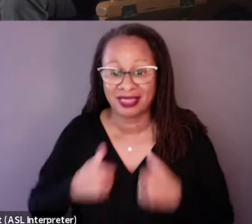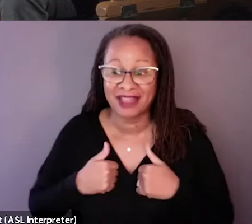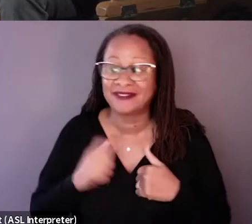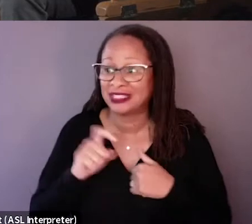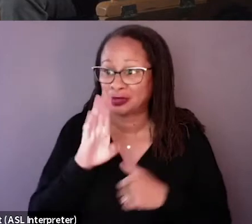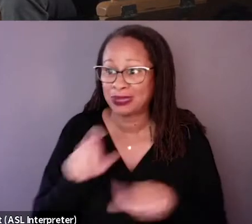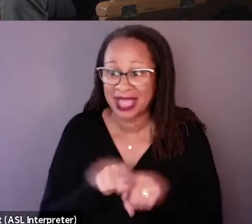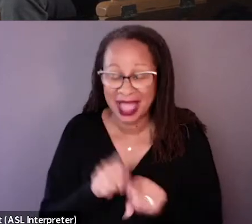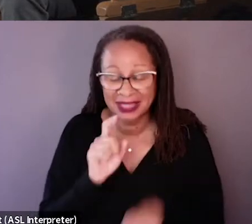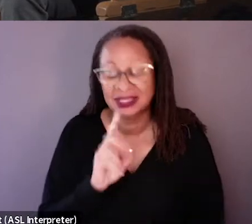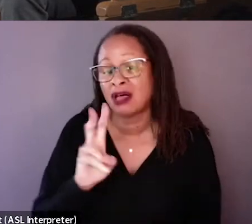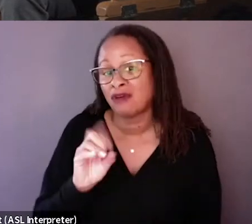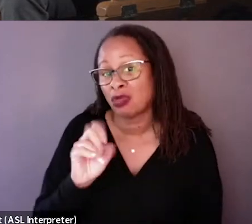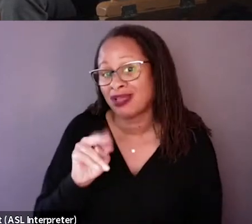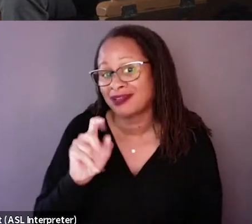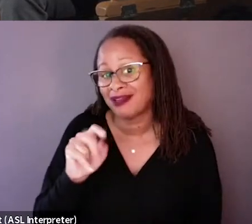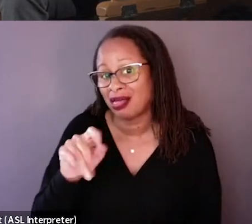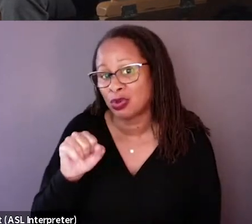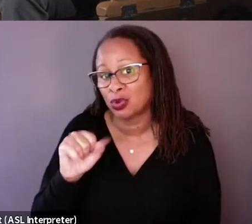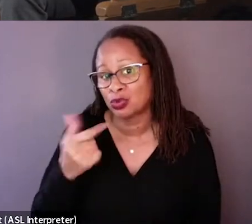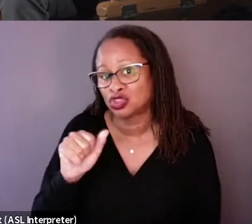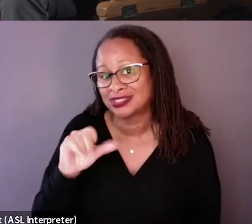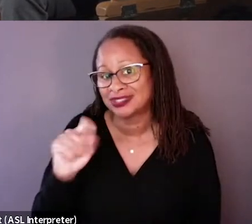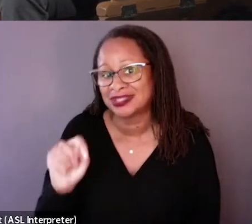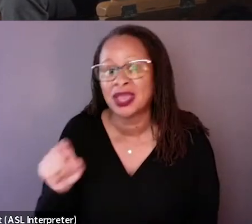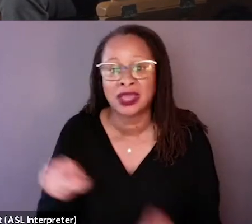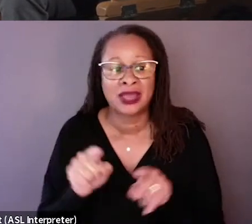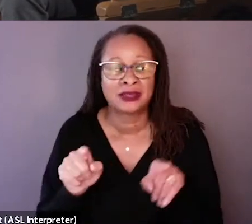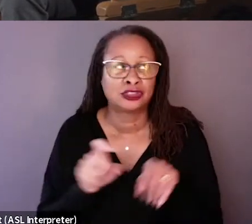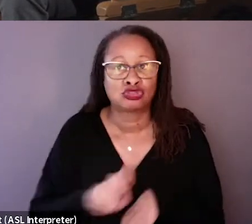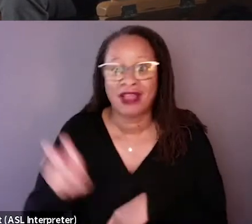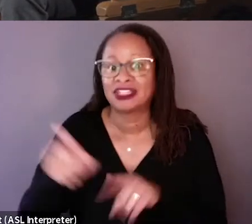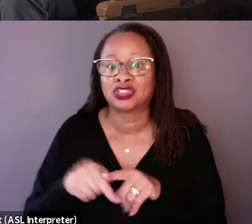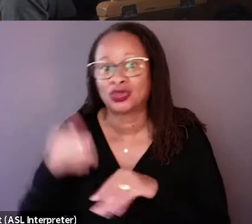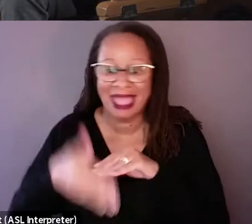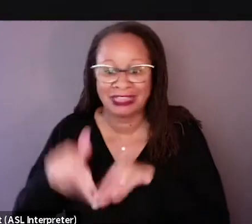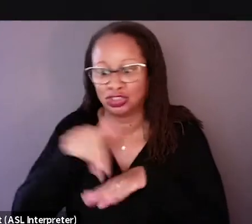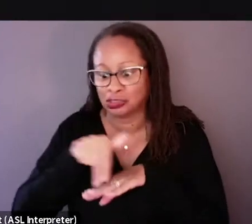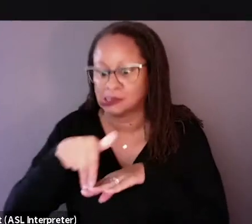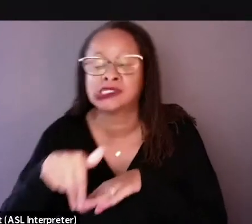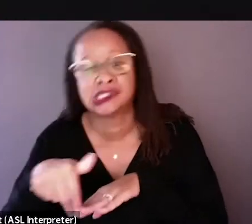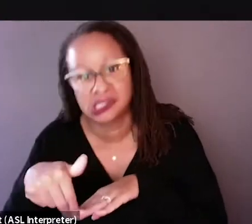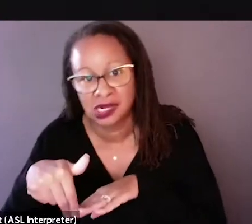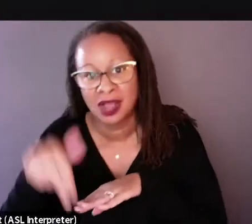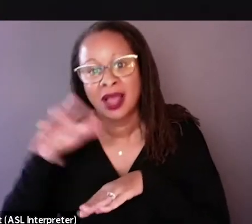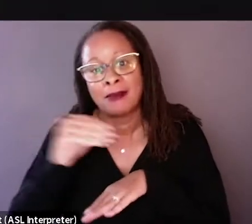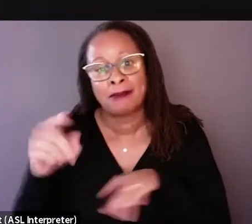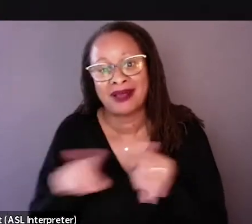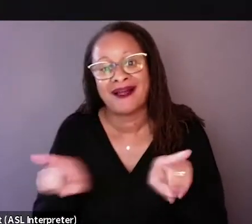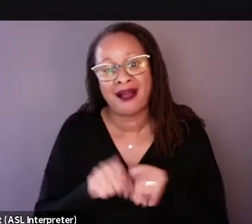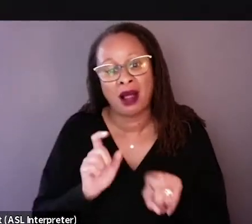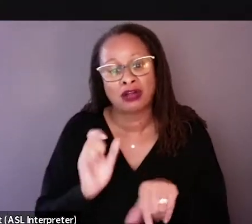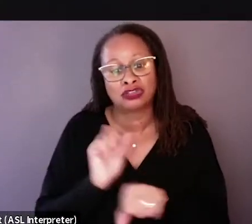volcanologists traveling to the edge of the abyss. Ours is a little bit different as filmmakers and maybe in our current moments,